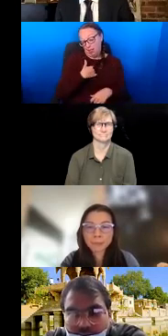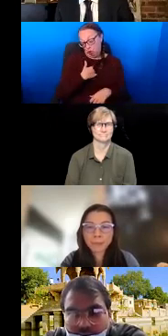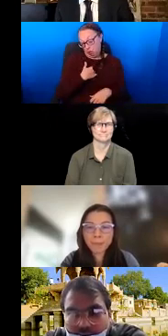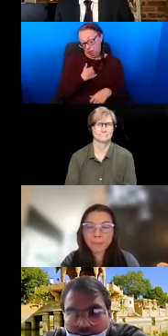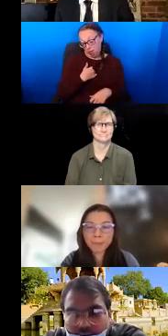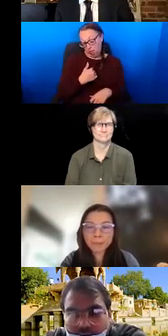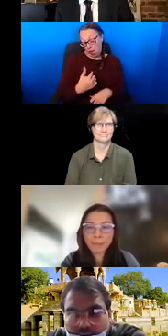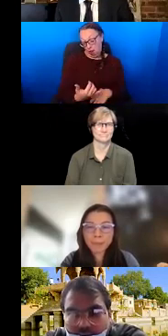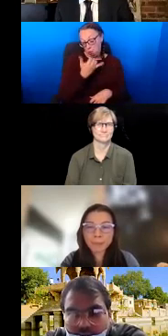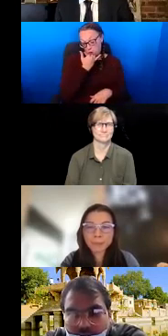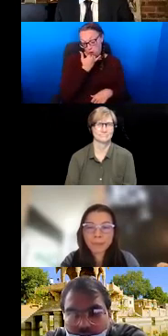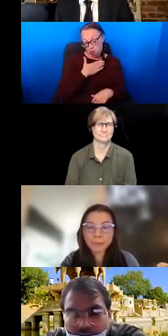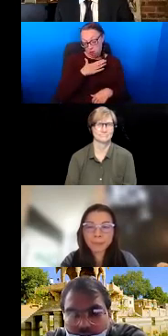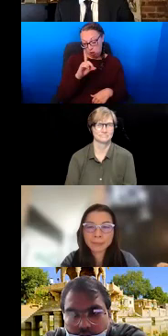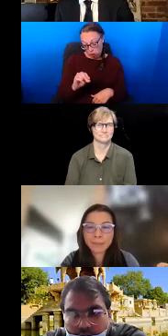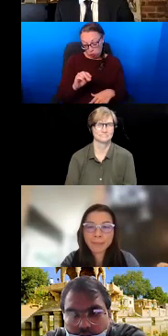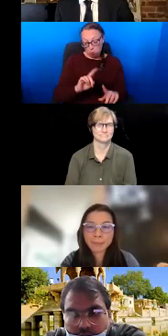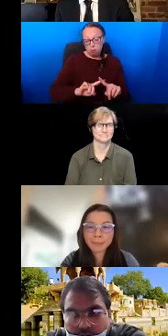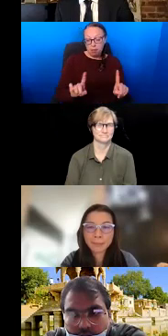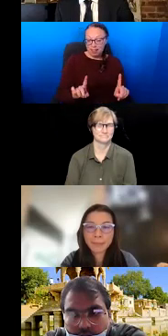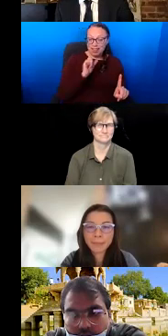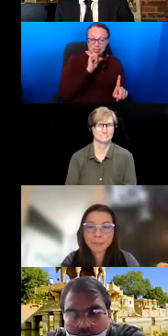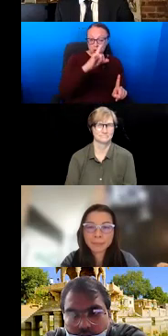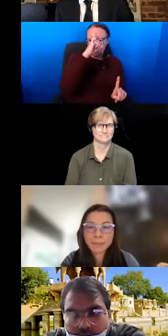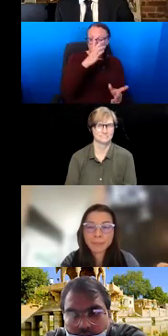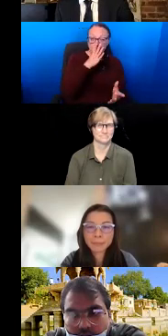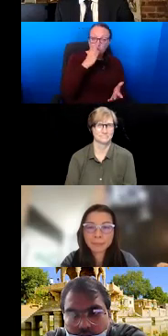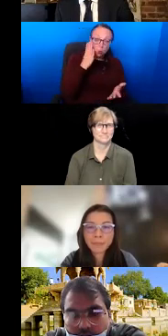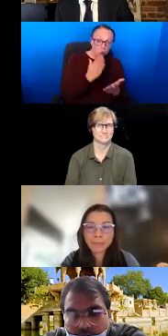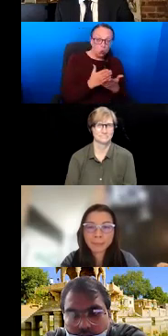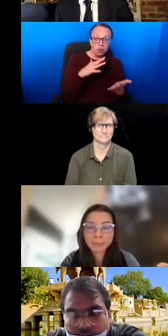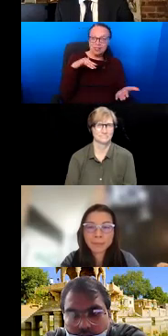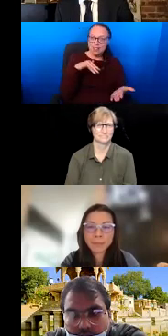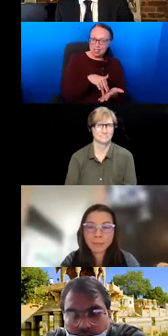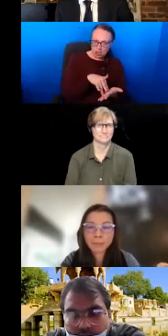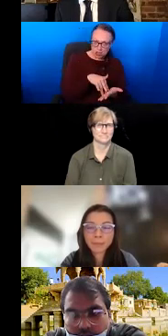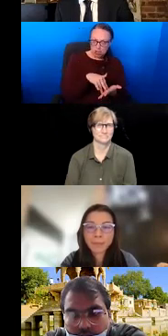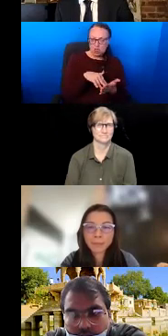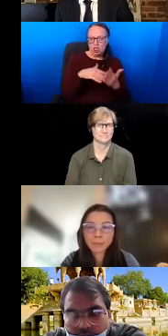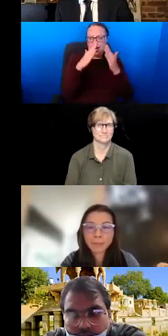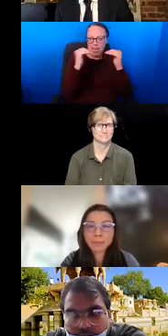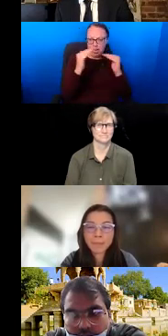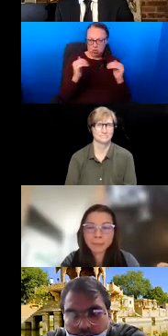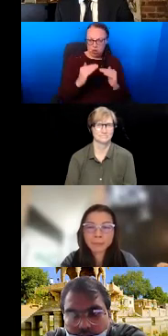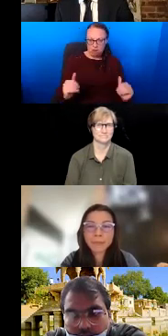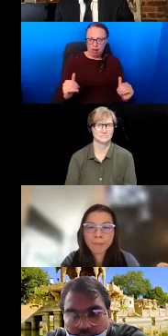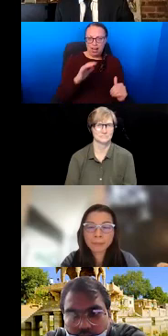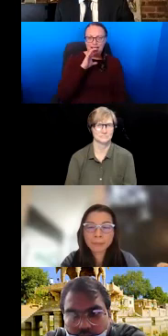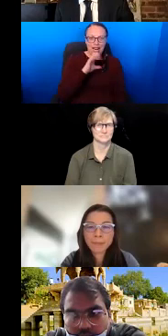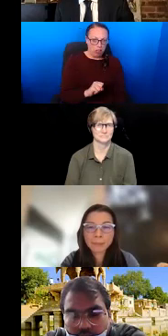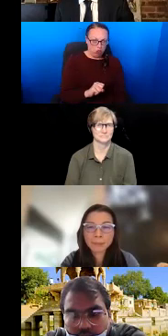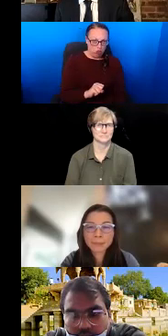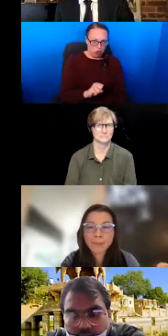but I don't think there has been a good study stratifying by age, right? And so